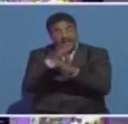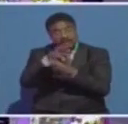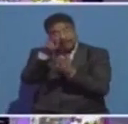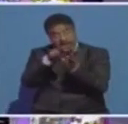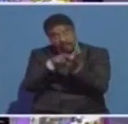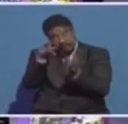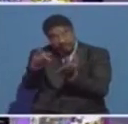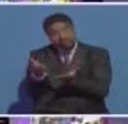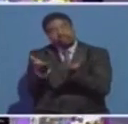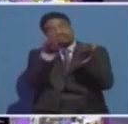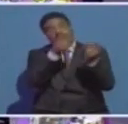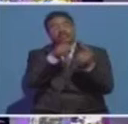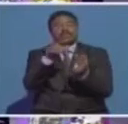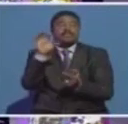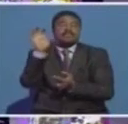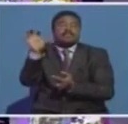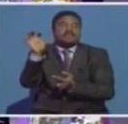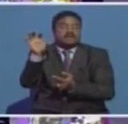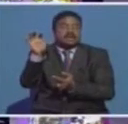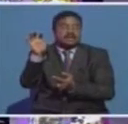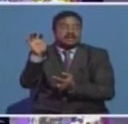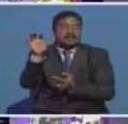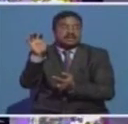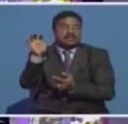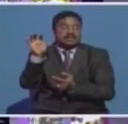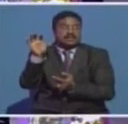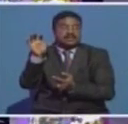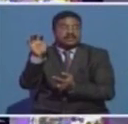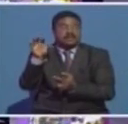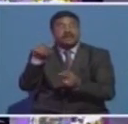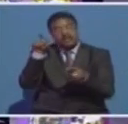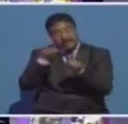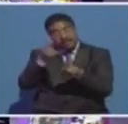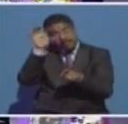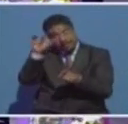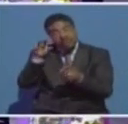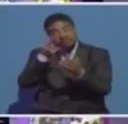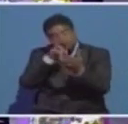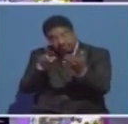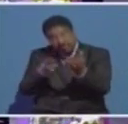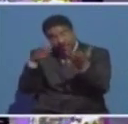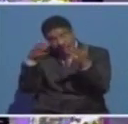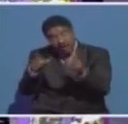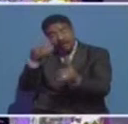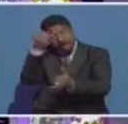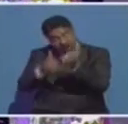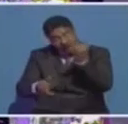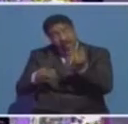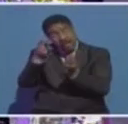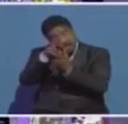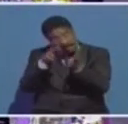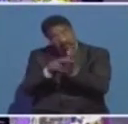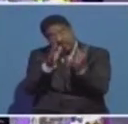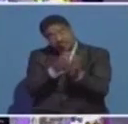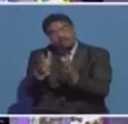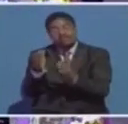provincial administration, where they also sit and go through the report. And then the final report is then passed on to